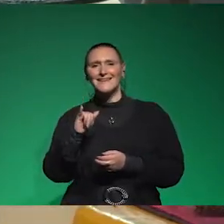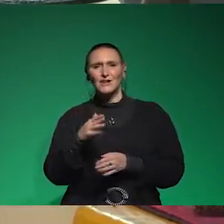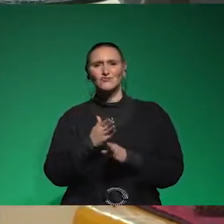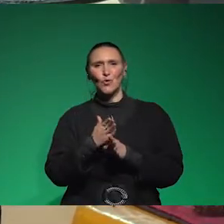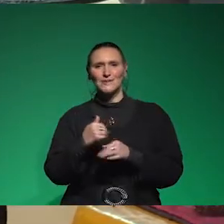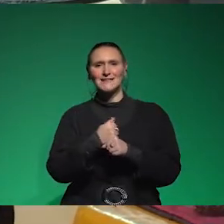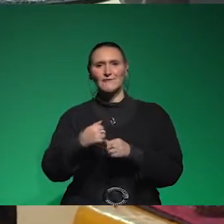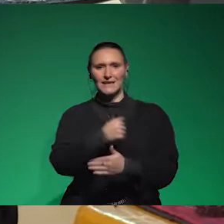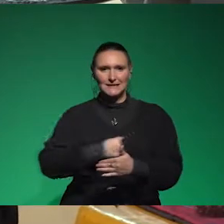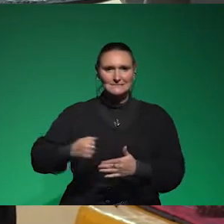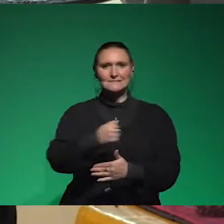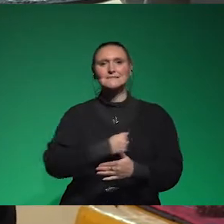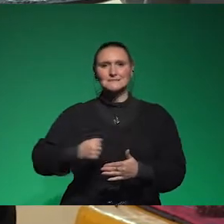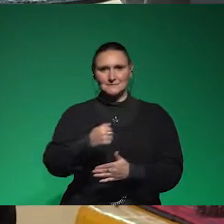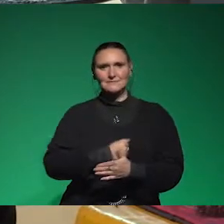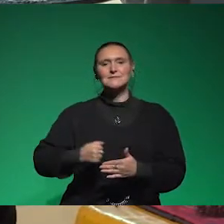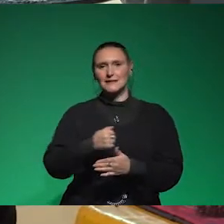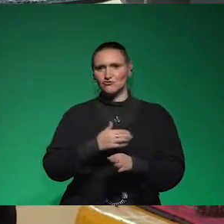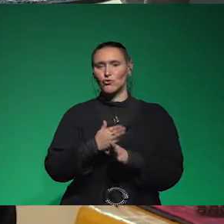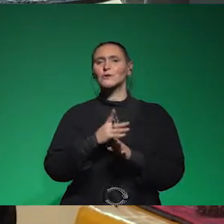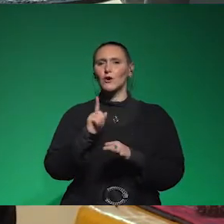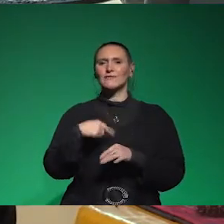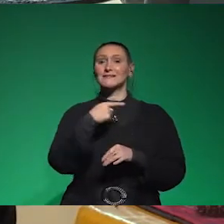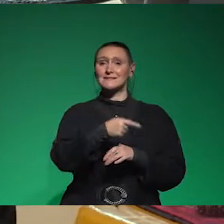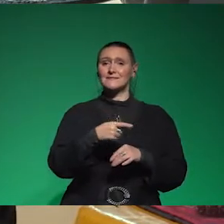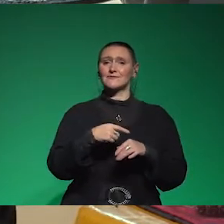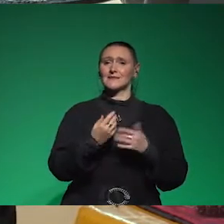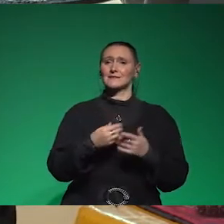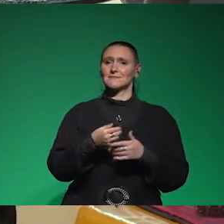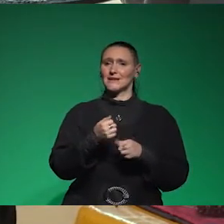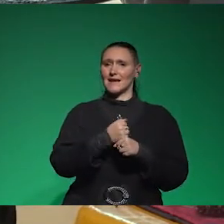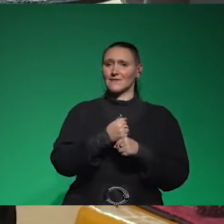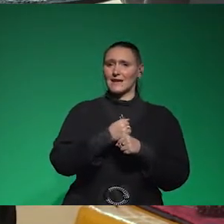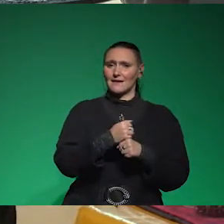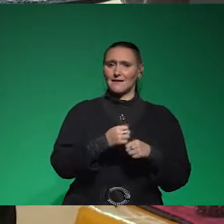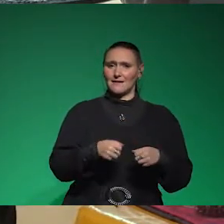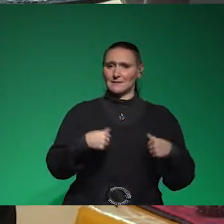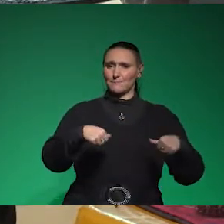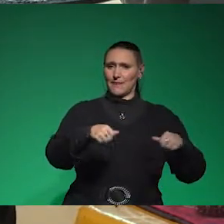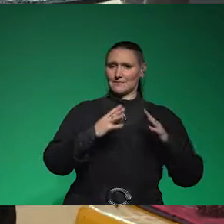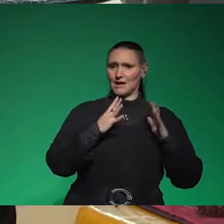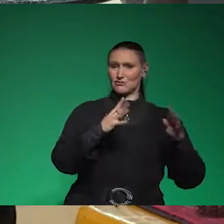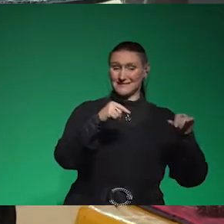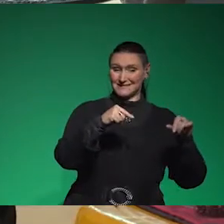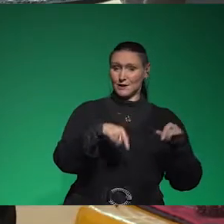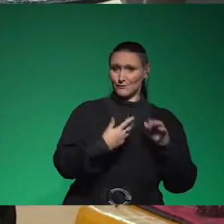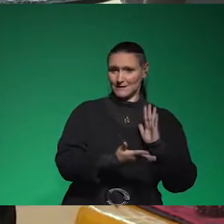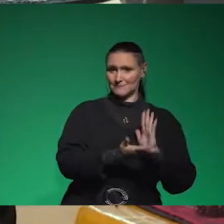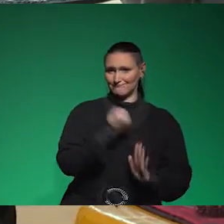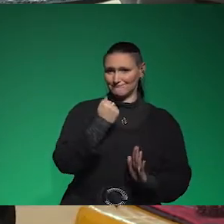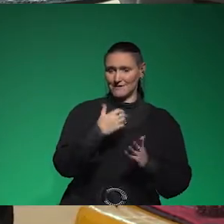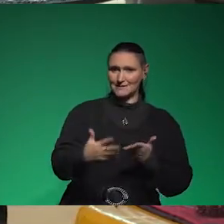plants on our experimenting area that